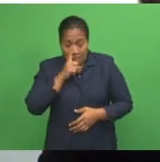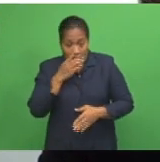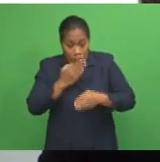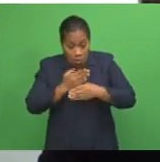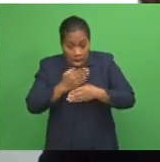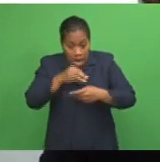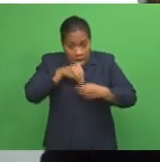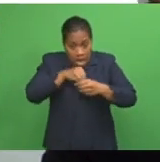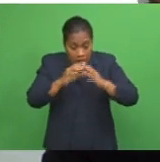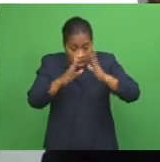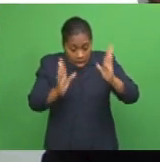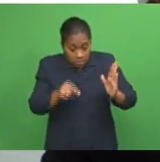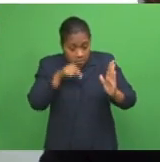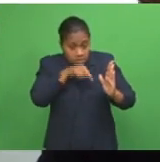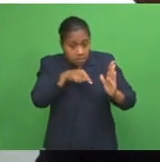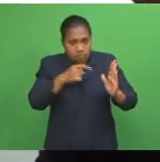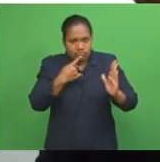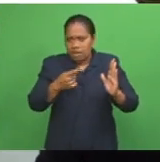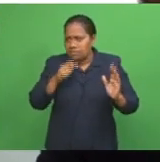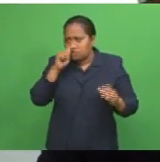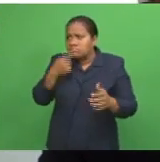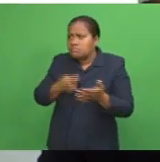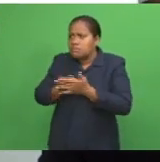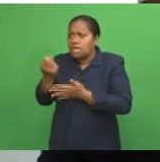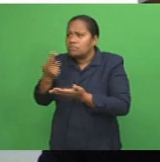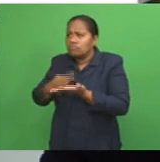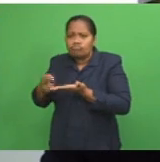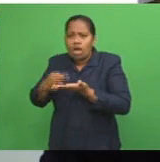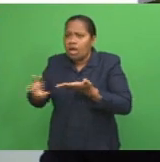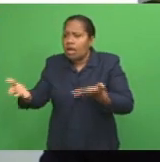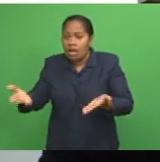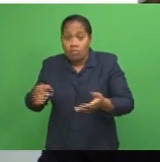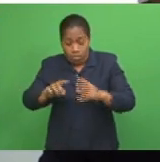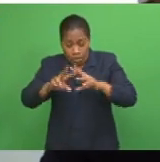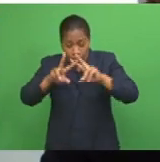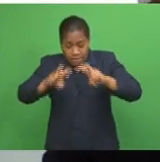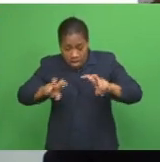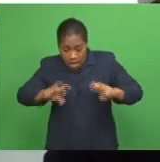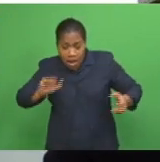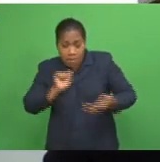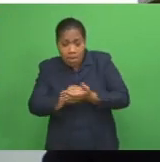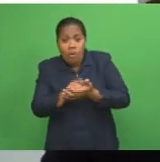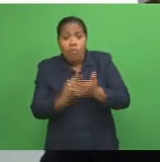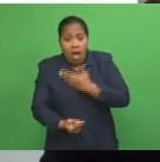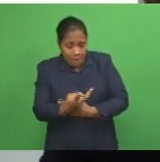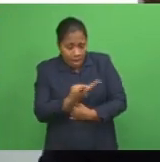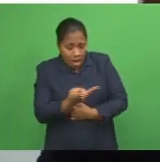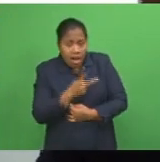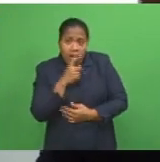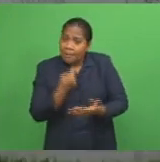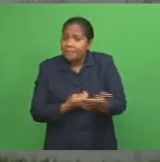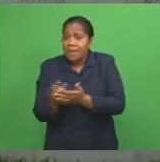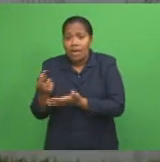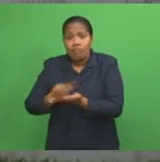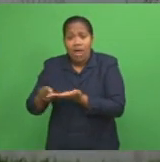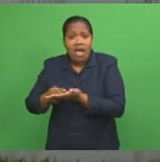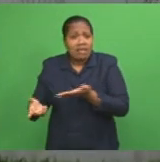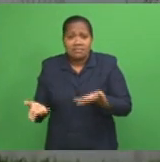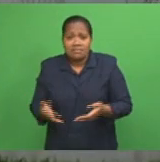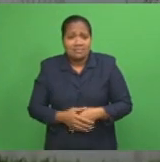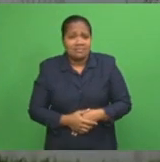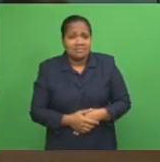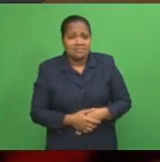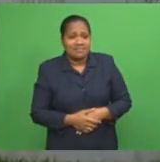in the household and they said, look, we can't pay any rent. Upon further investigation, we found that they had the ability to pay the rent. Abraham says they're